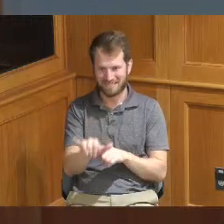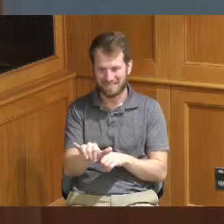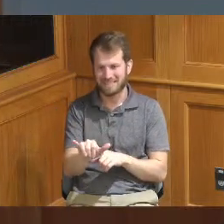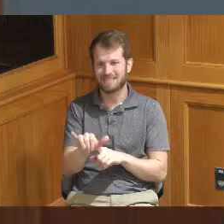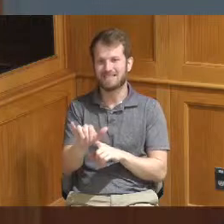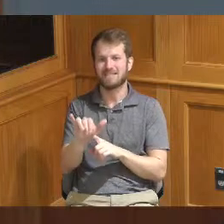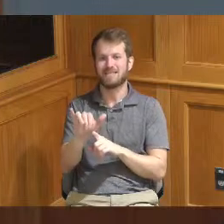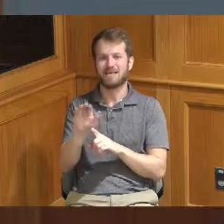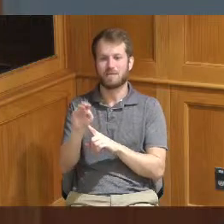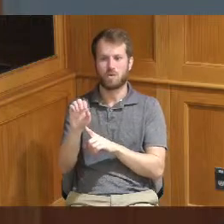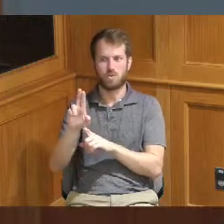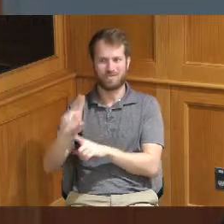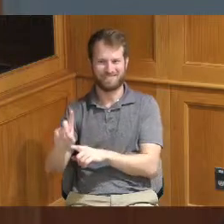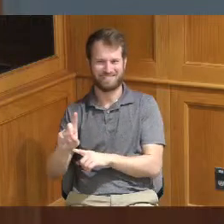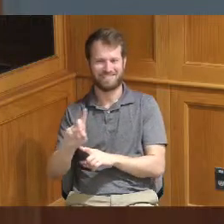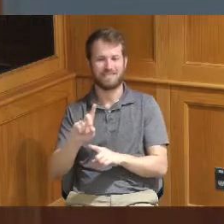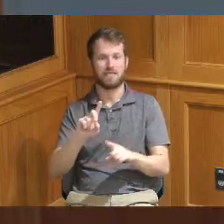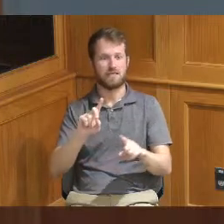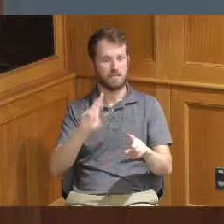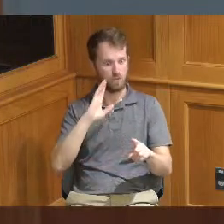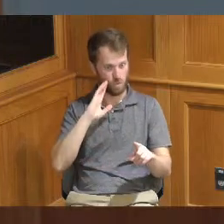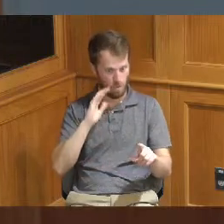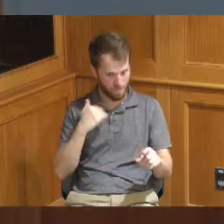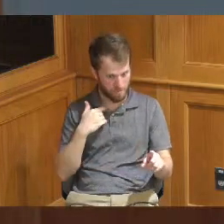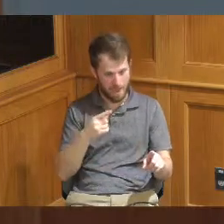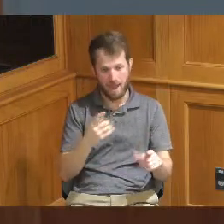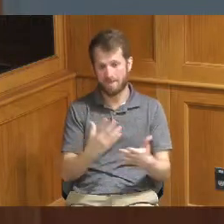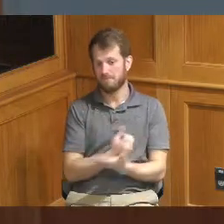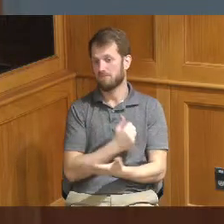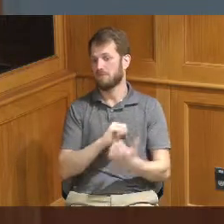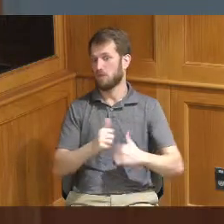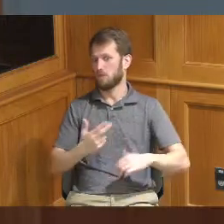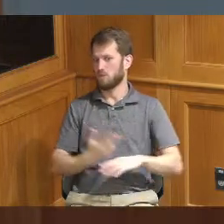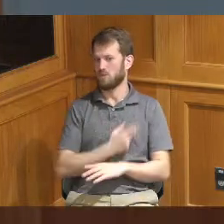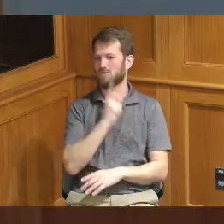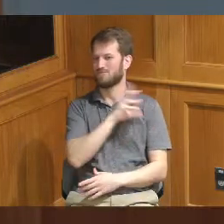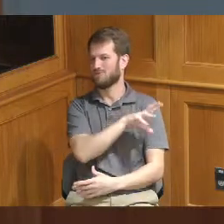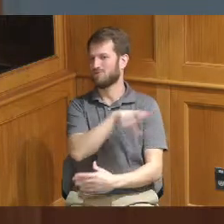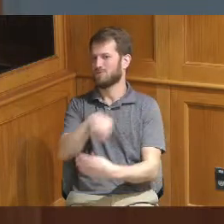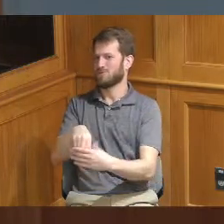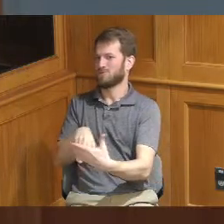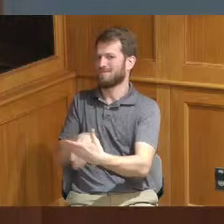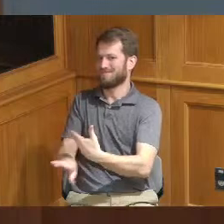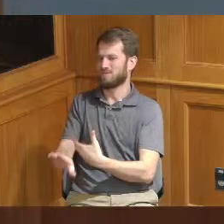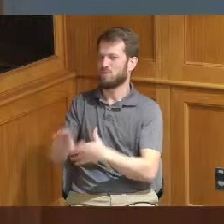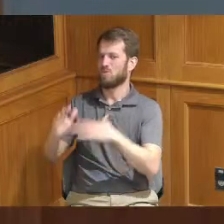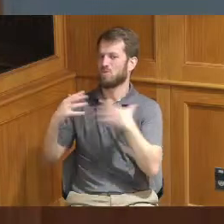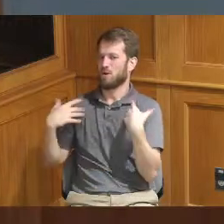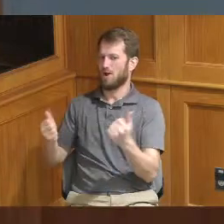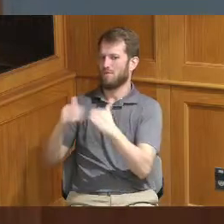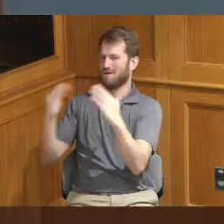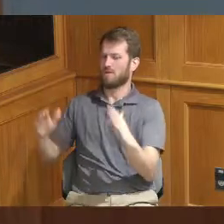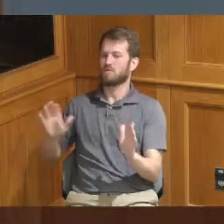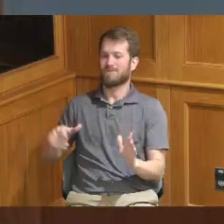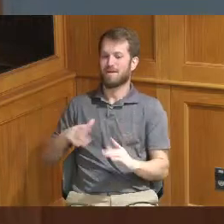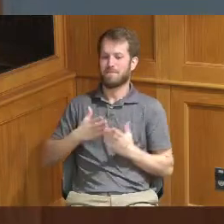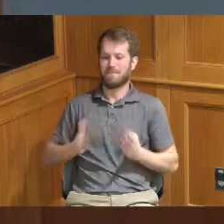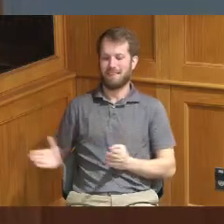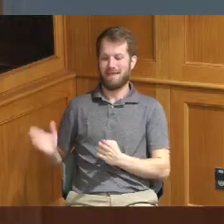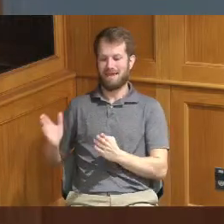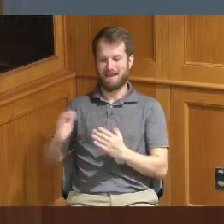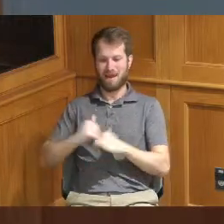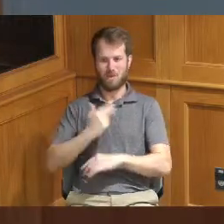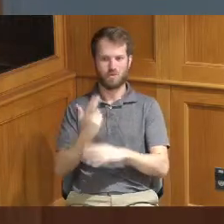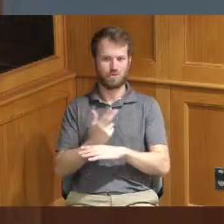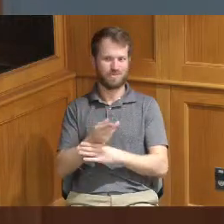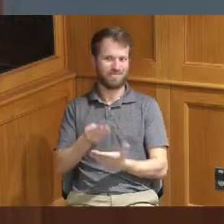utilizing MOUD to enter recovery housing. So that is our plan with these funds. And again, we